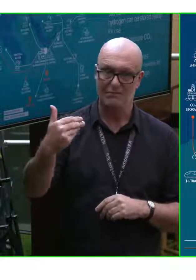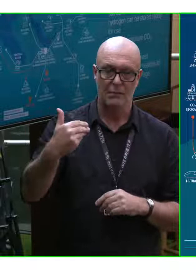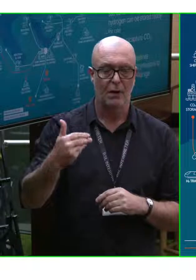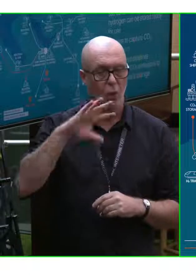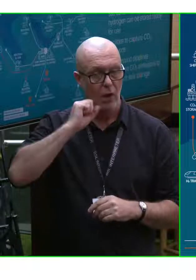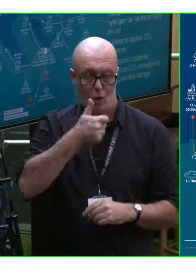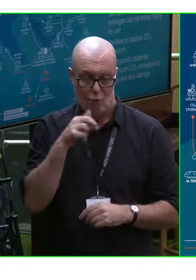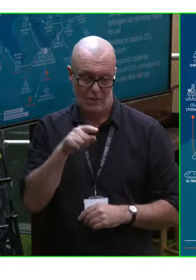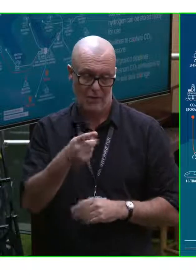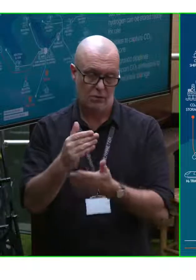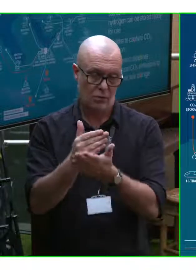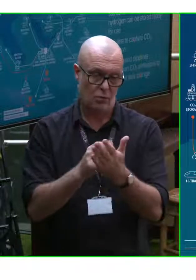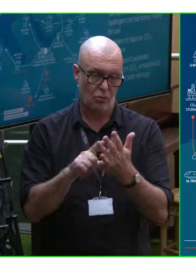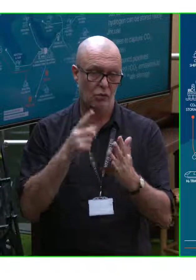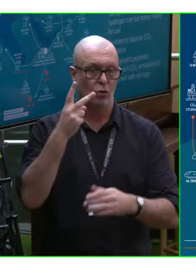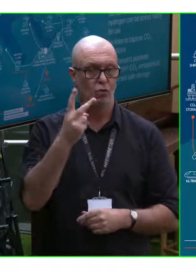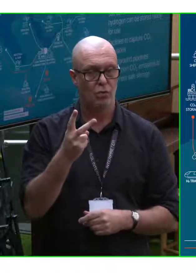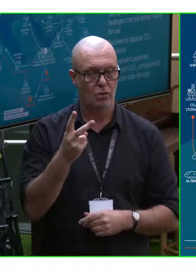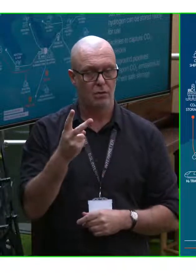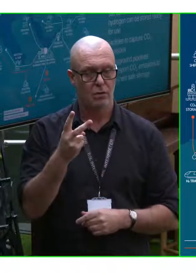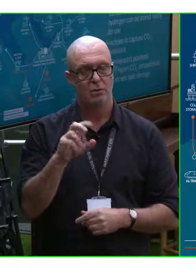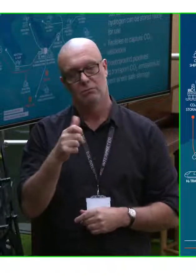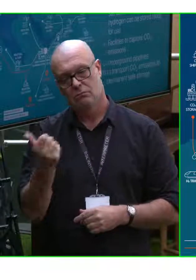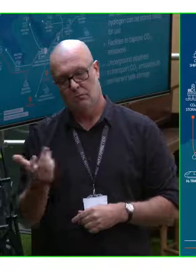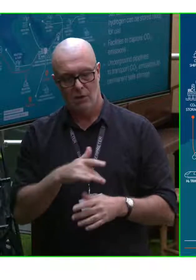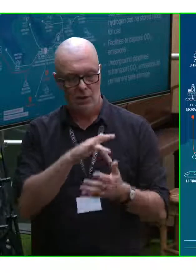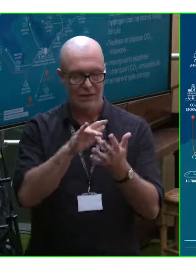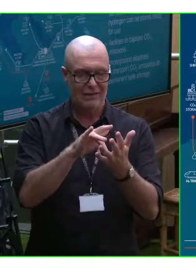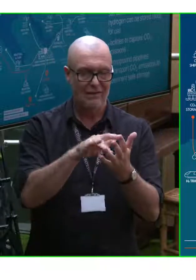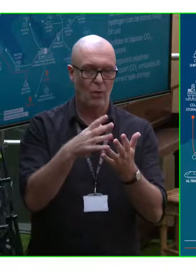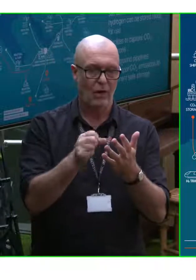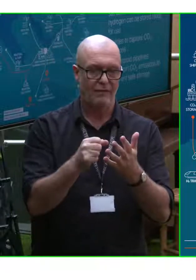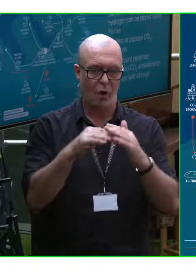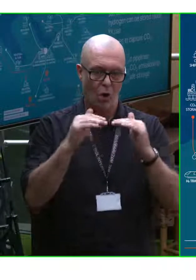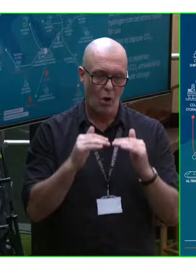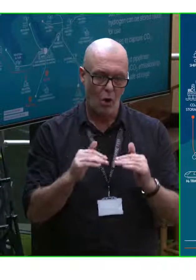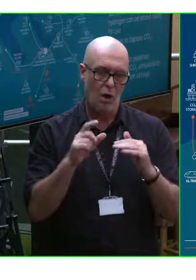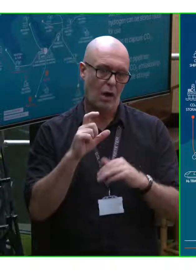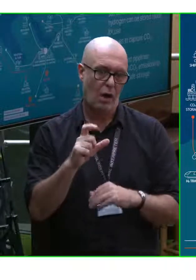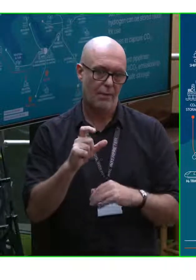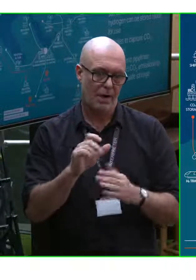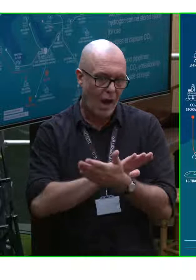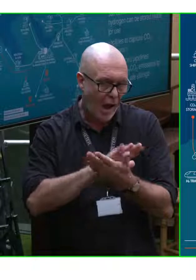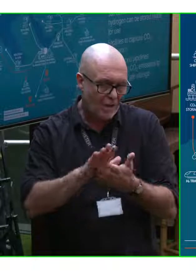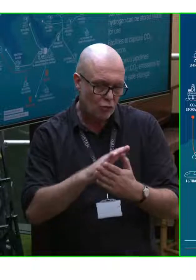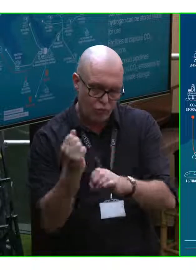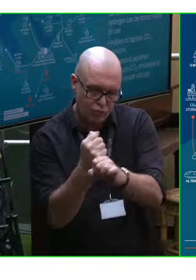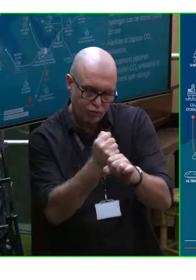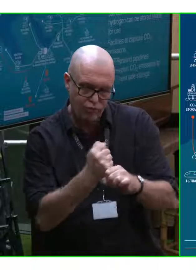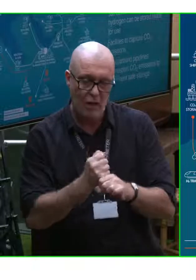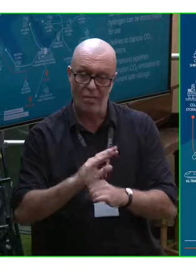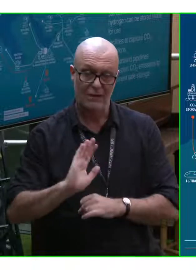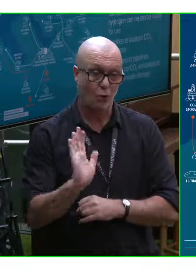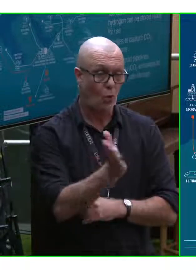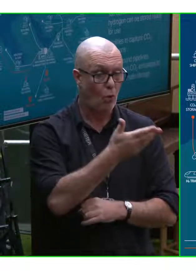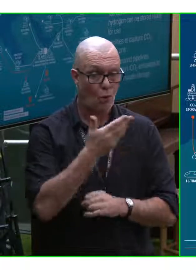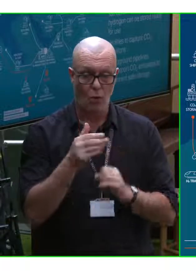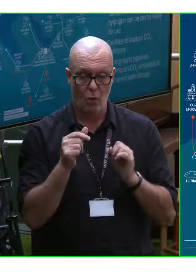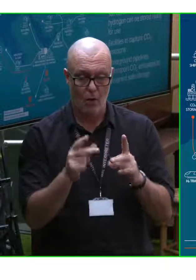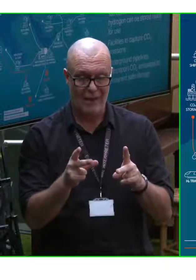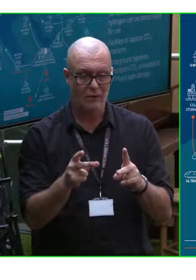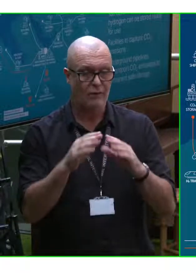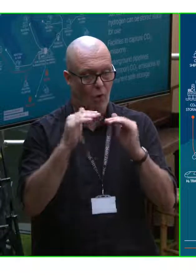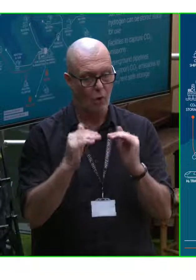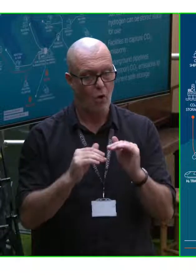CO2. At the centre, we have low carbon hydrogen production. That will be all forms of low carbon